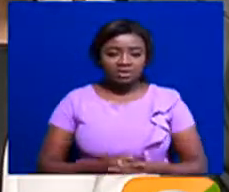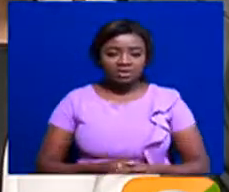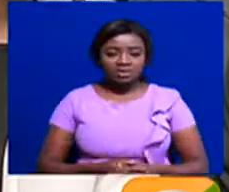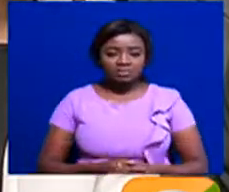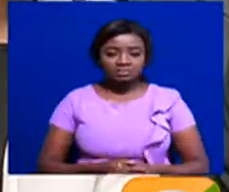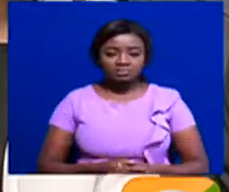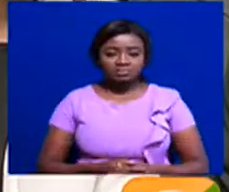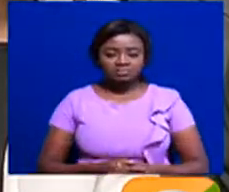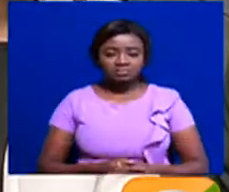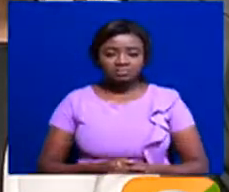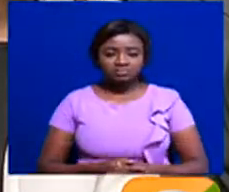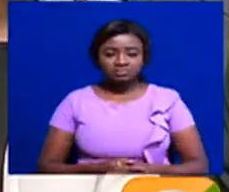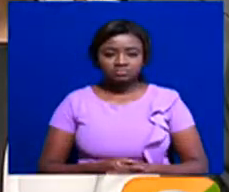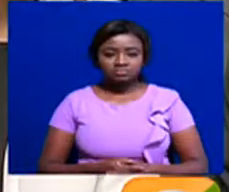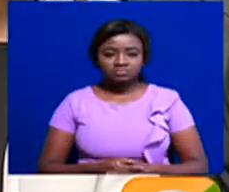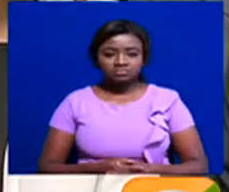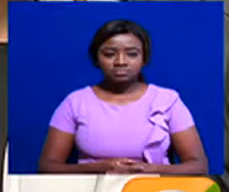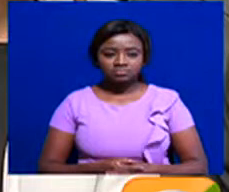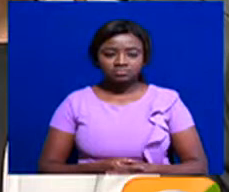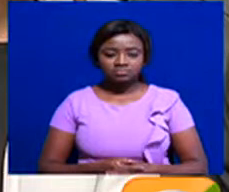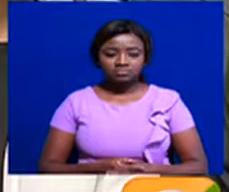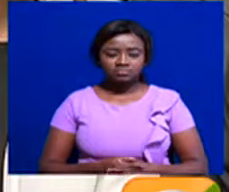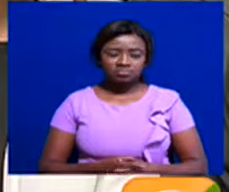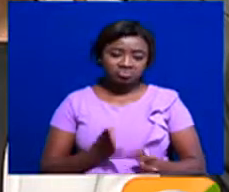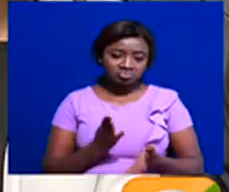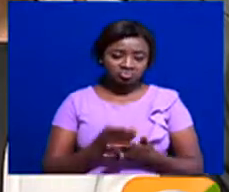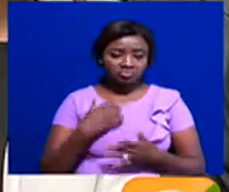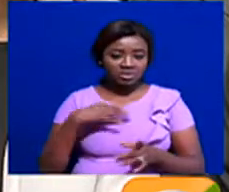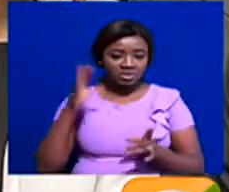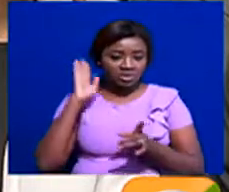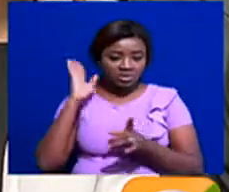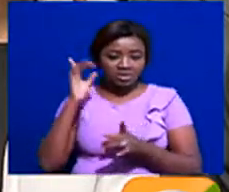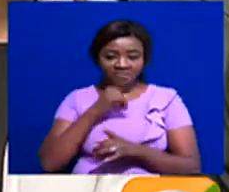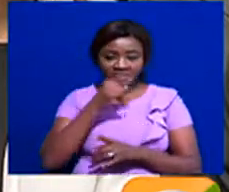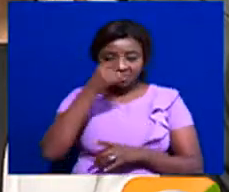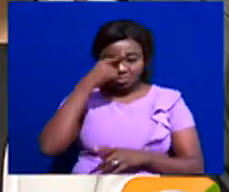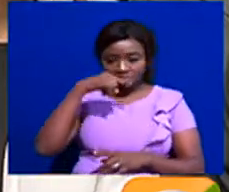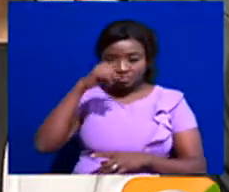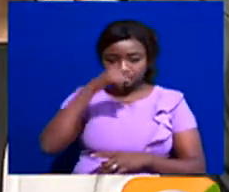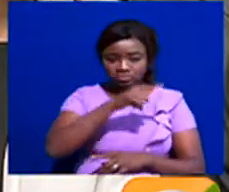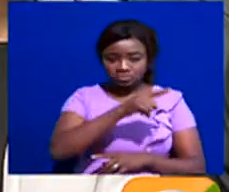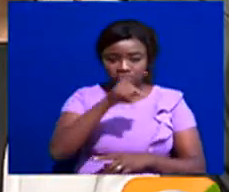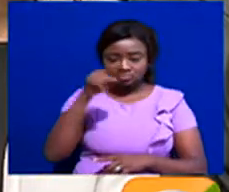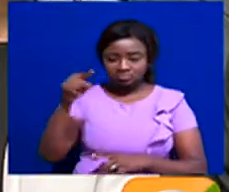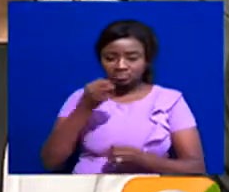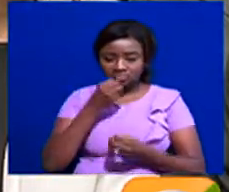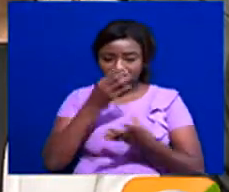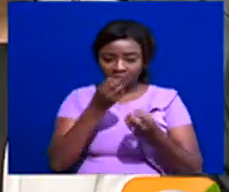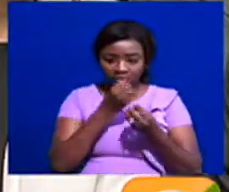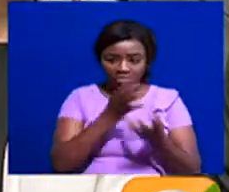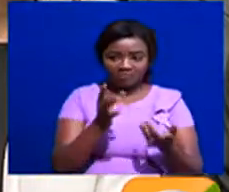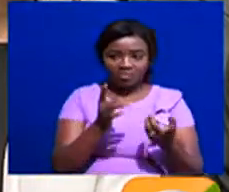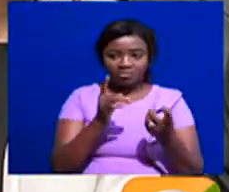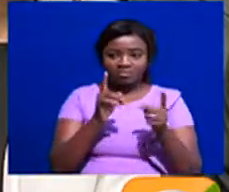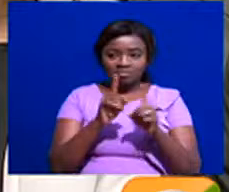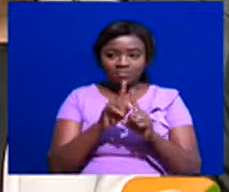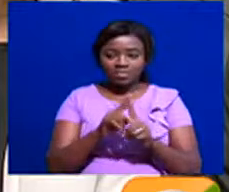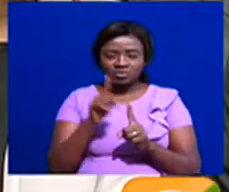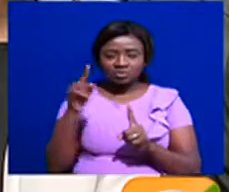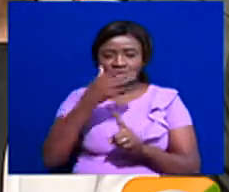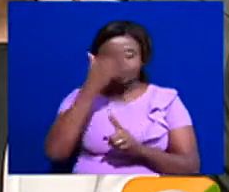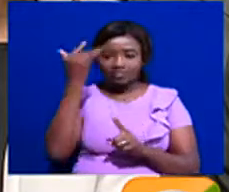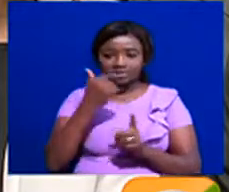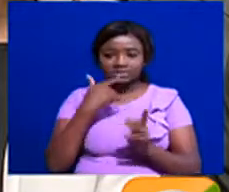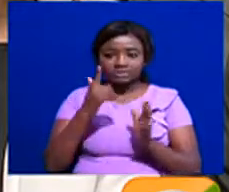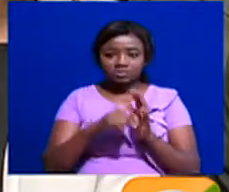So I have heard the policies and the good things that Dorcas has been discussing, and she has forgotten to mention